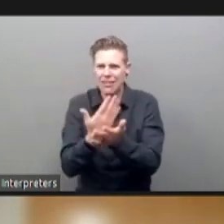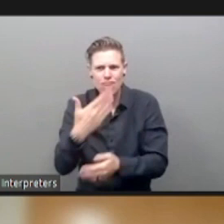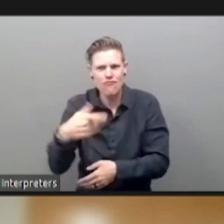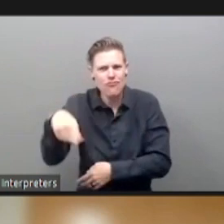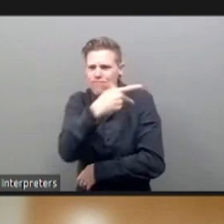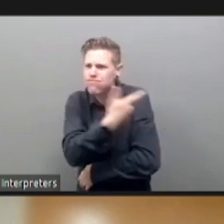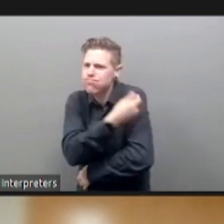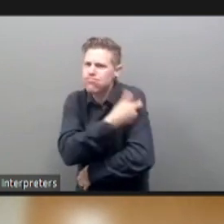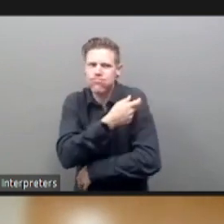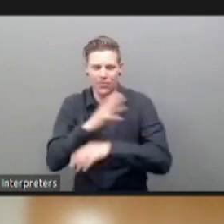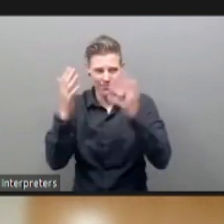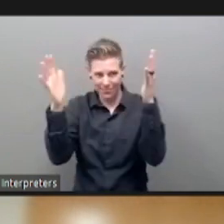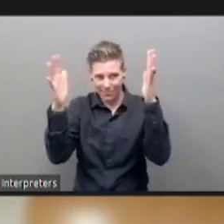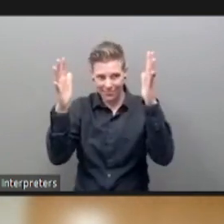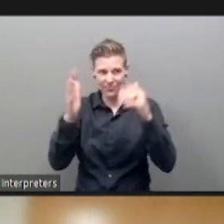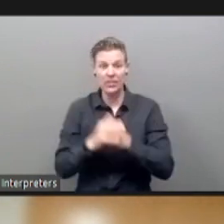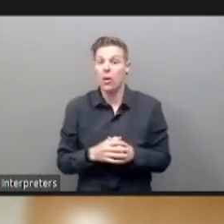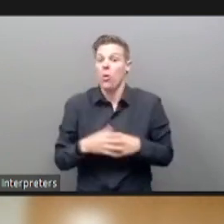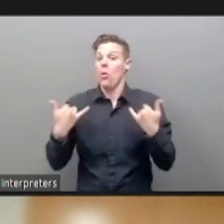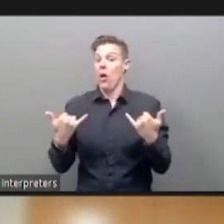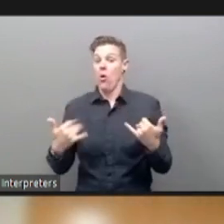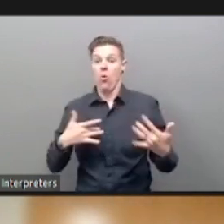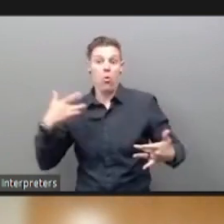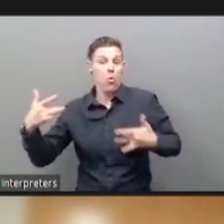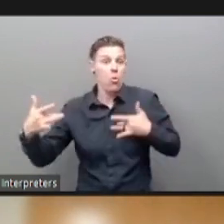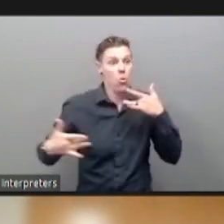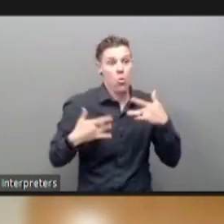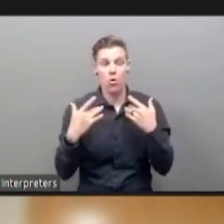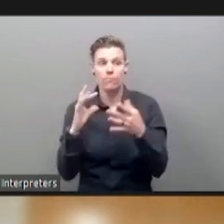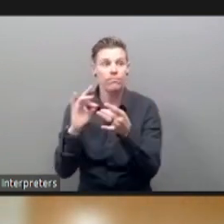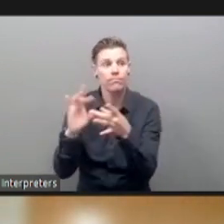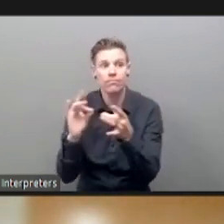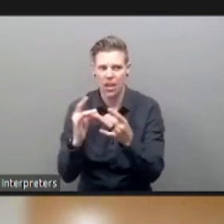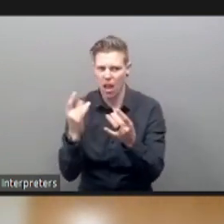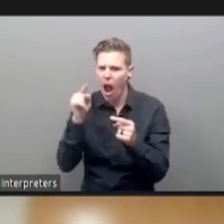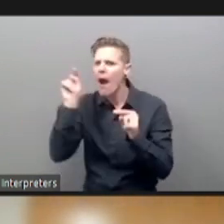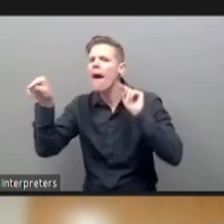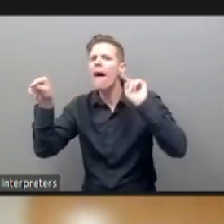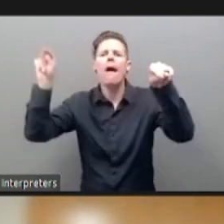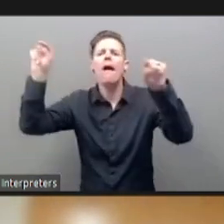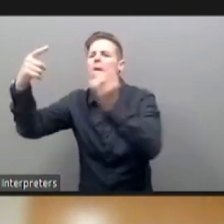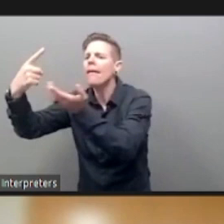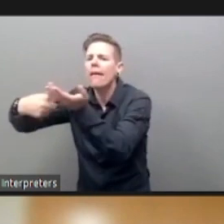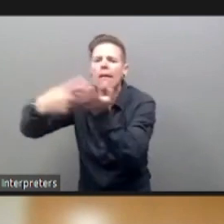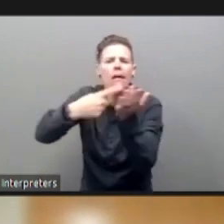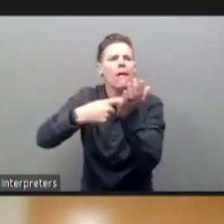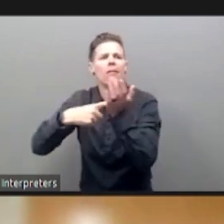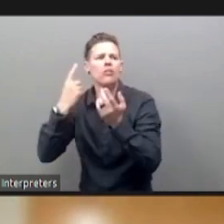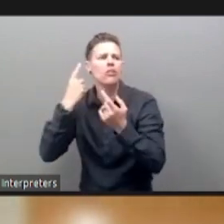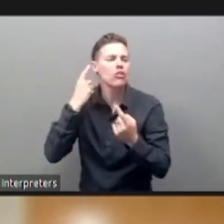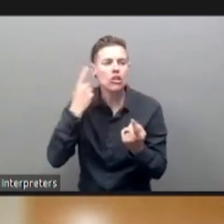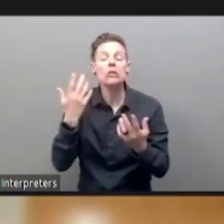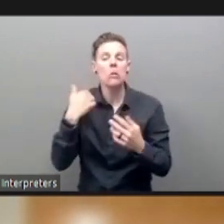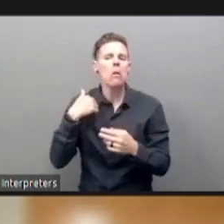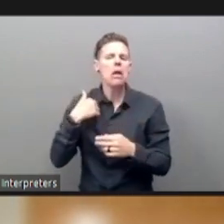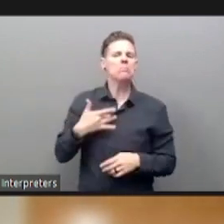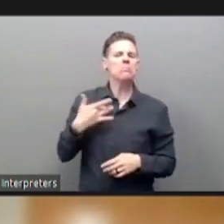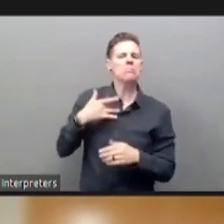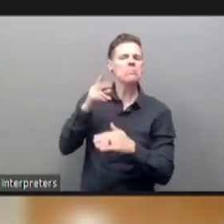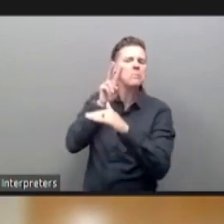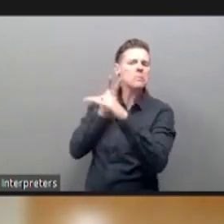So this is really exciting. It's been a busy month for vaccines. These are the anticipated boosters for Moderna and